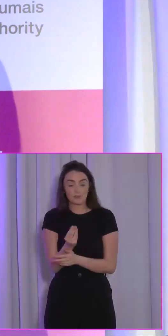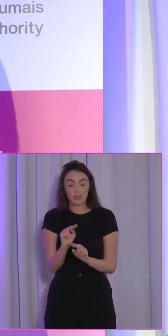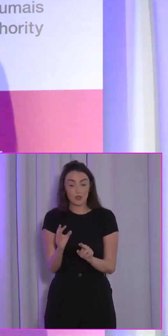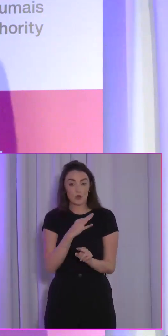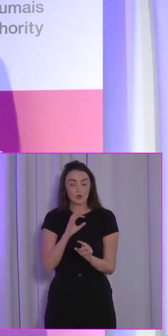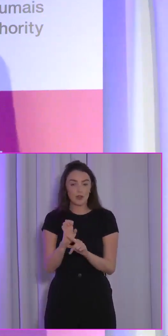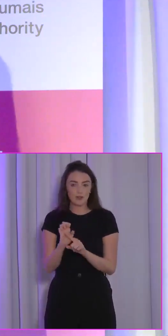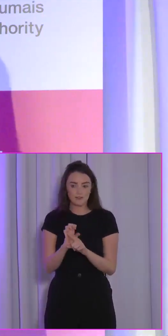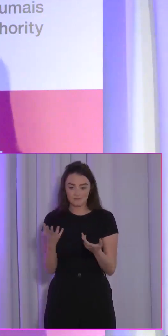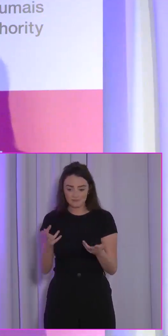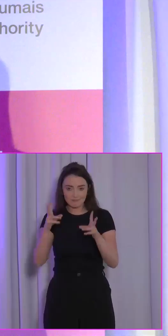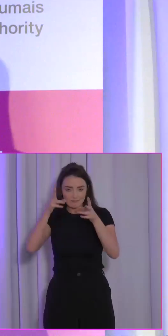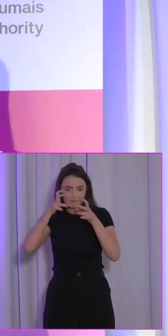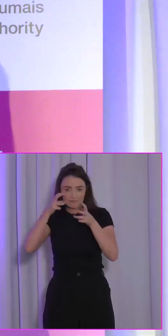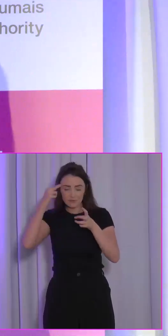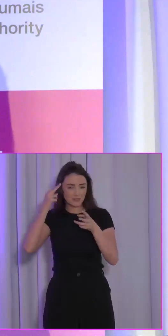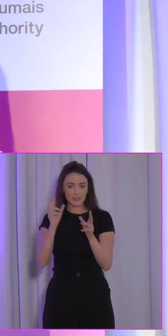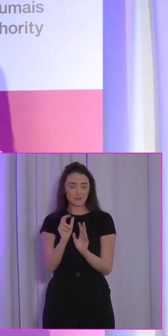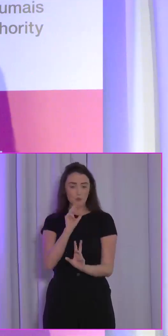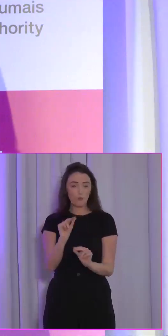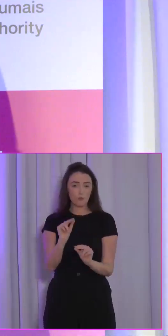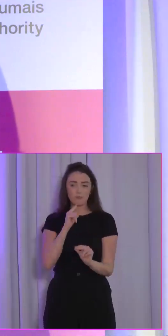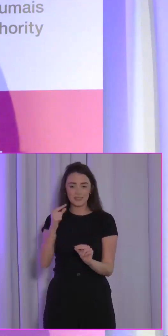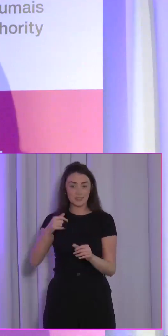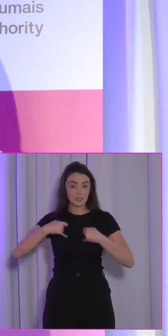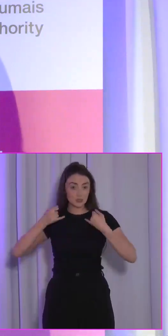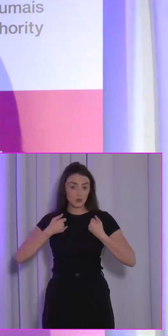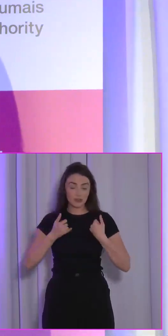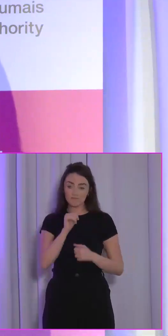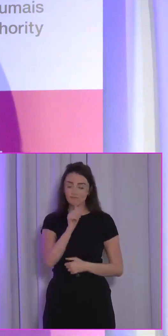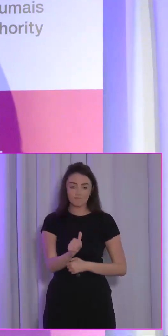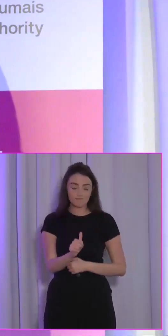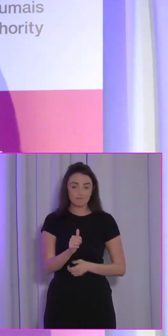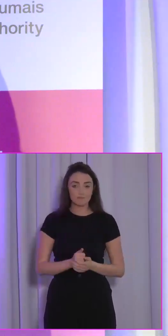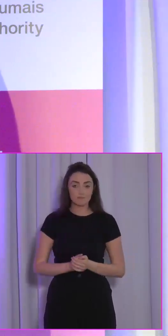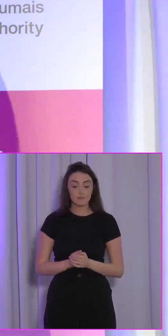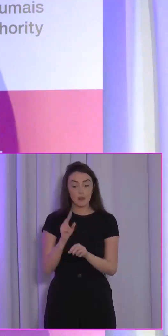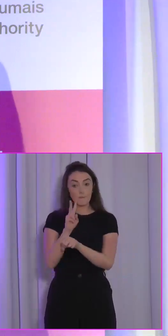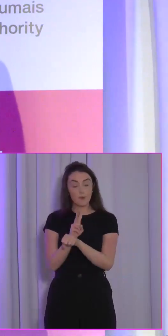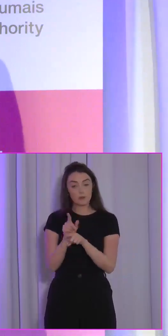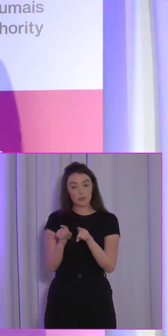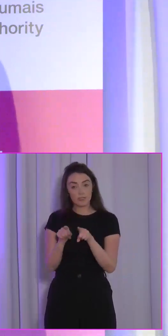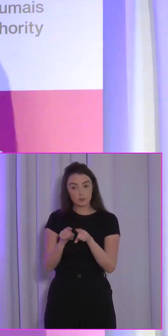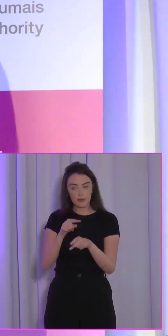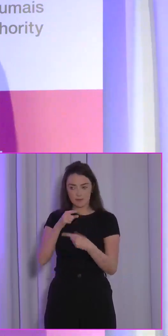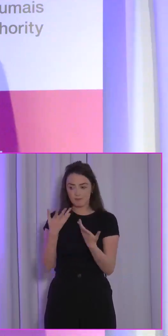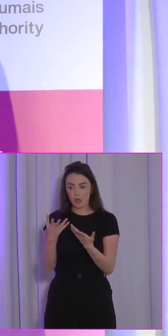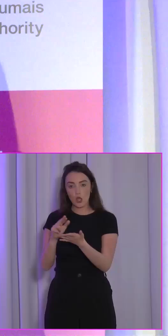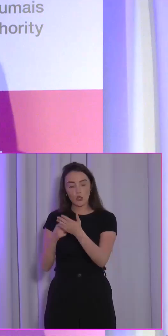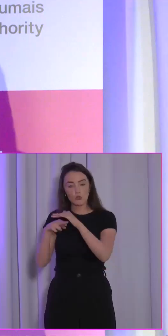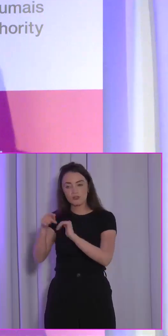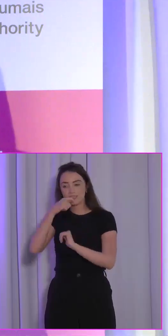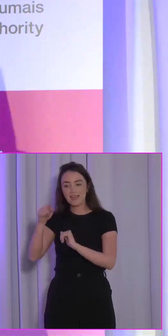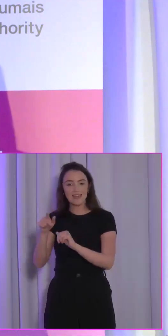good enough, people can't understand and enjoy the programming. Also, our monitoring is what we're hearing from users is